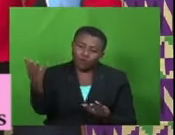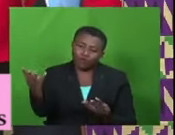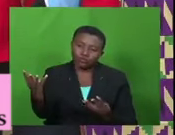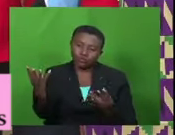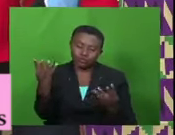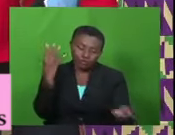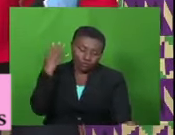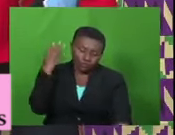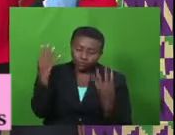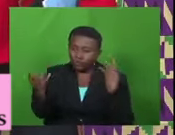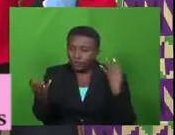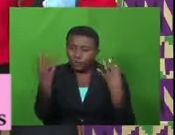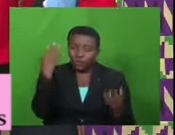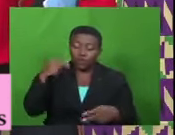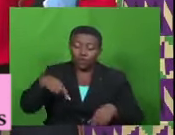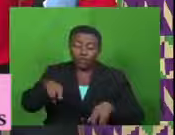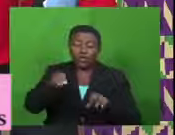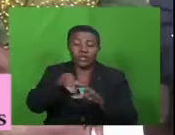interchange.